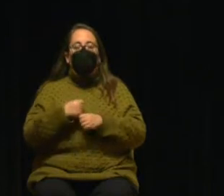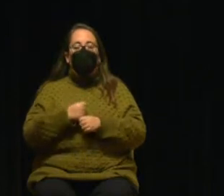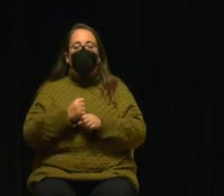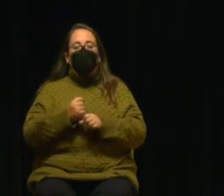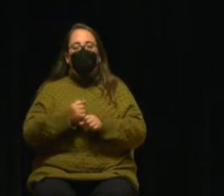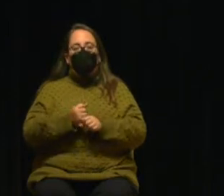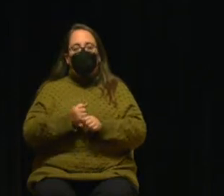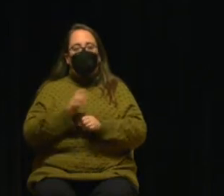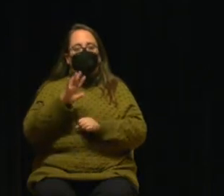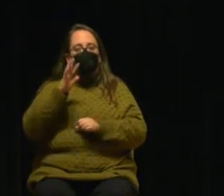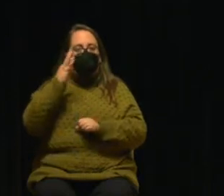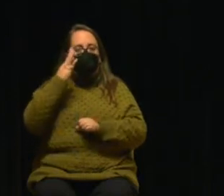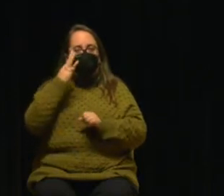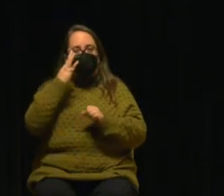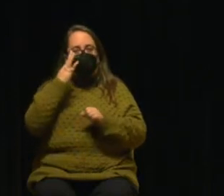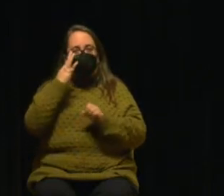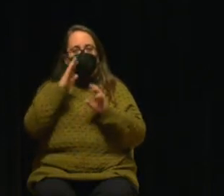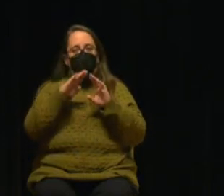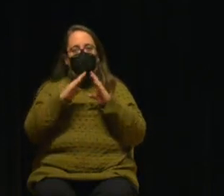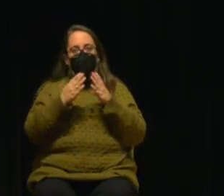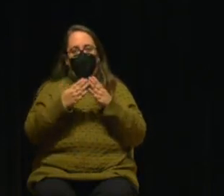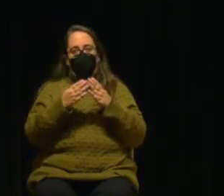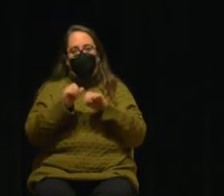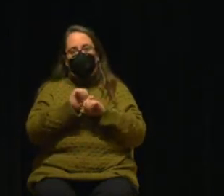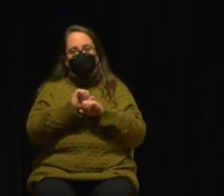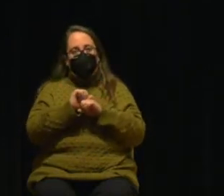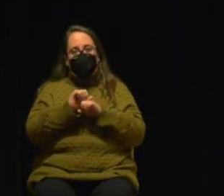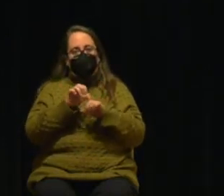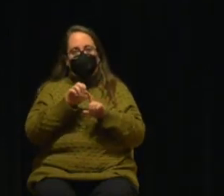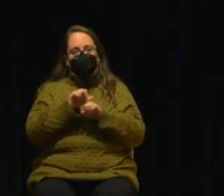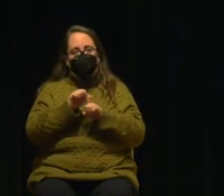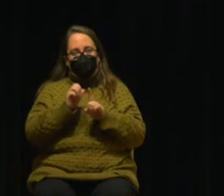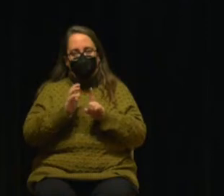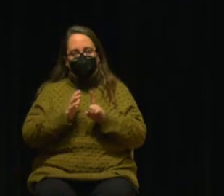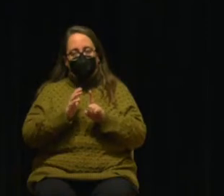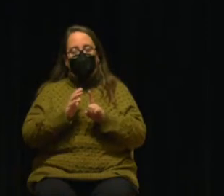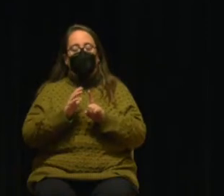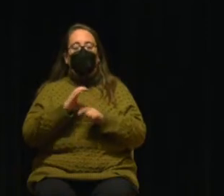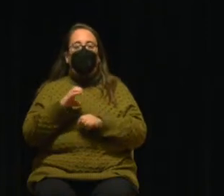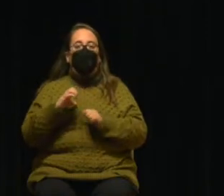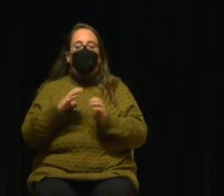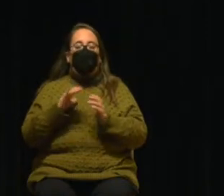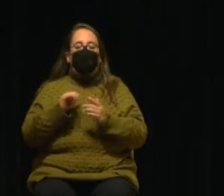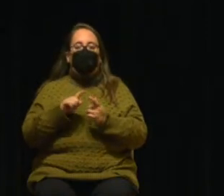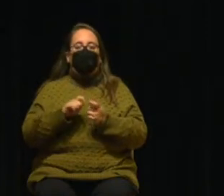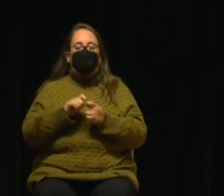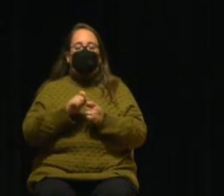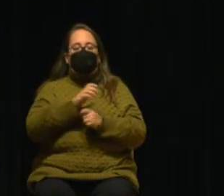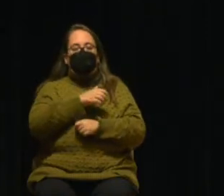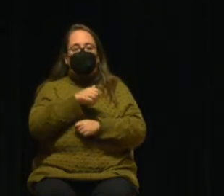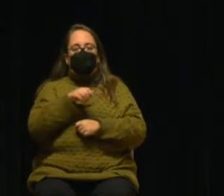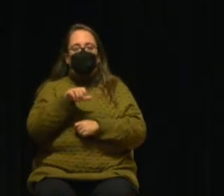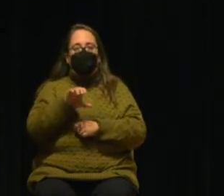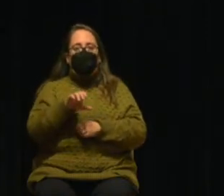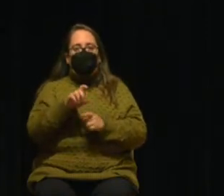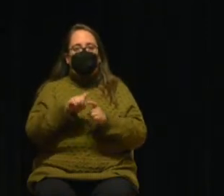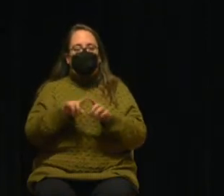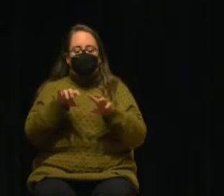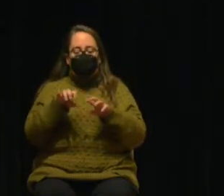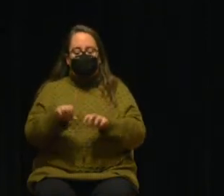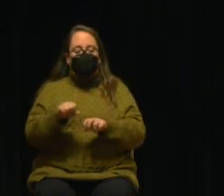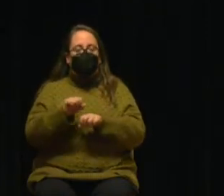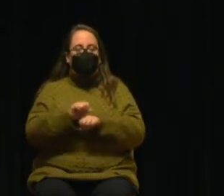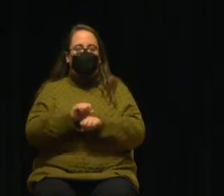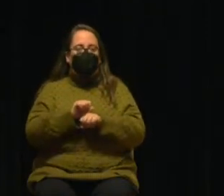a federal bureaucracy of slave catchers, commissioners who were specifically empowered to seize fugitive